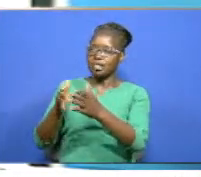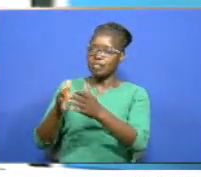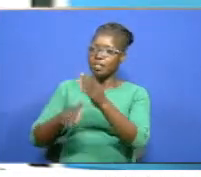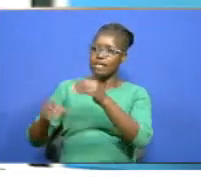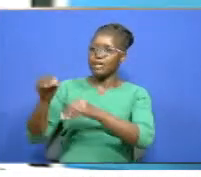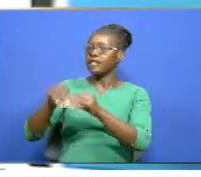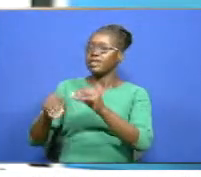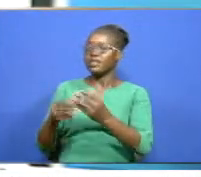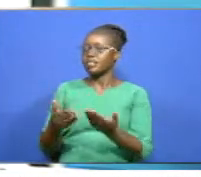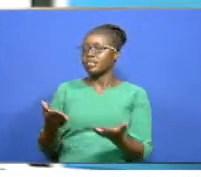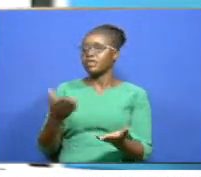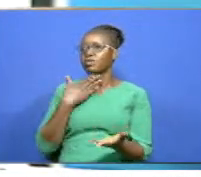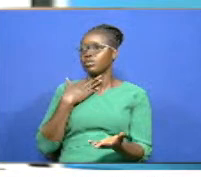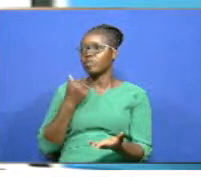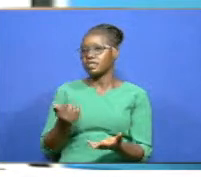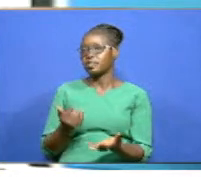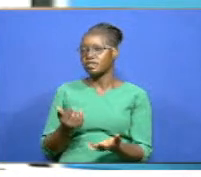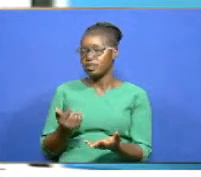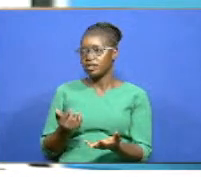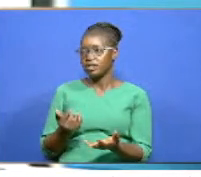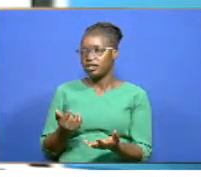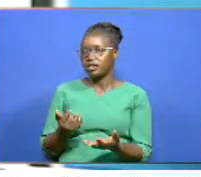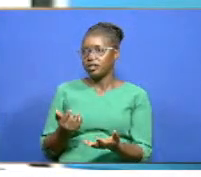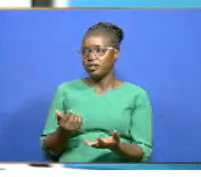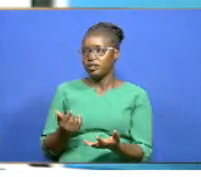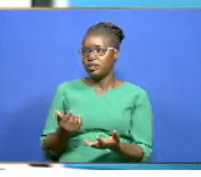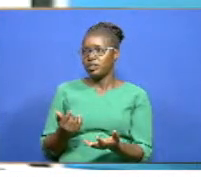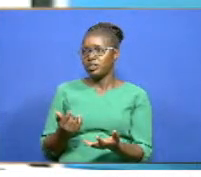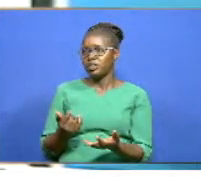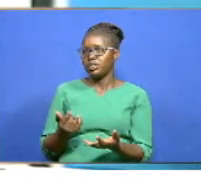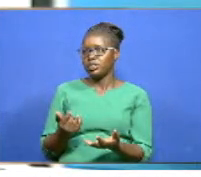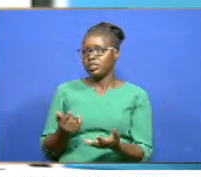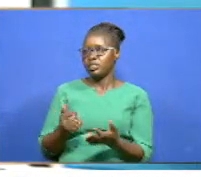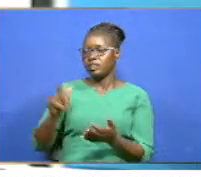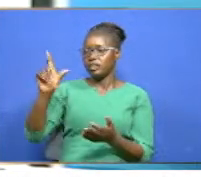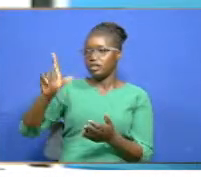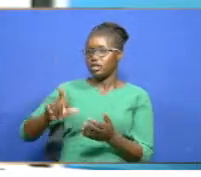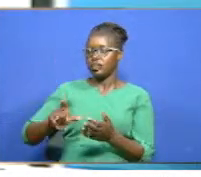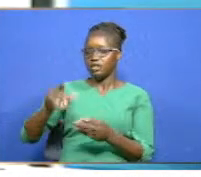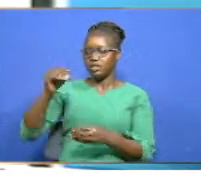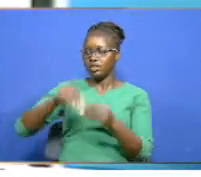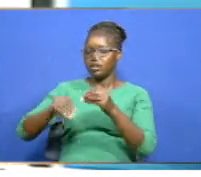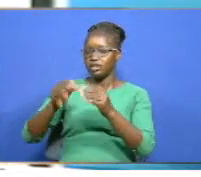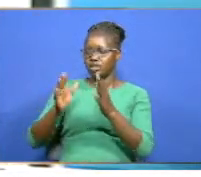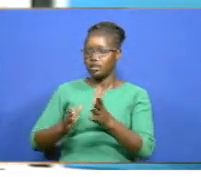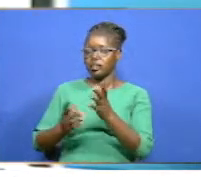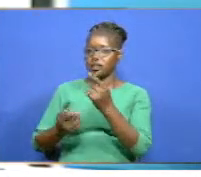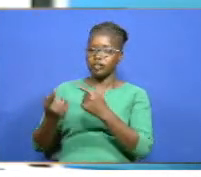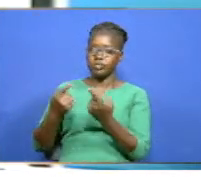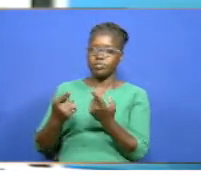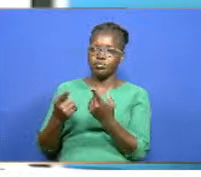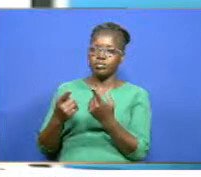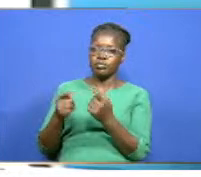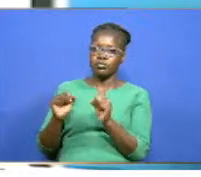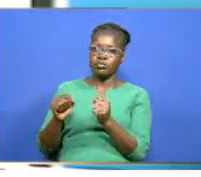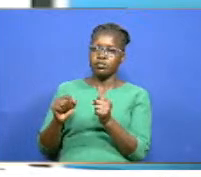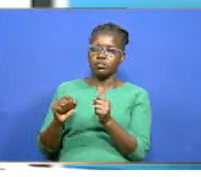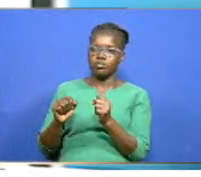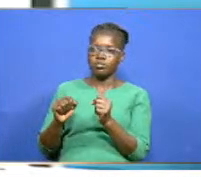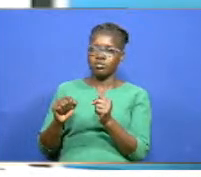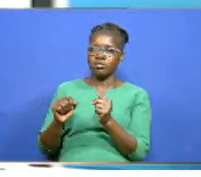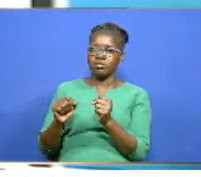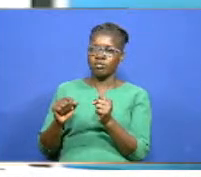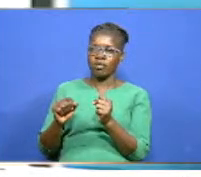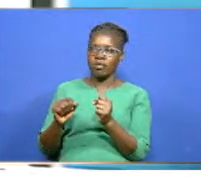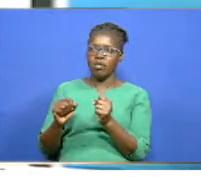means, I mean, the leaders who are aspiring. So it means that a low voter turnout might be as a result of